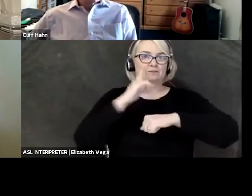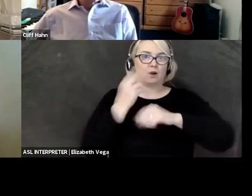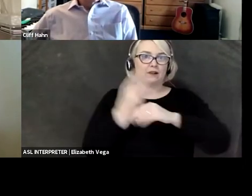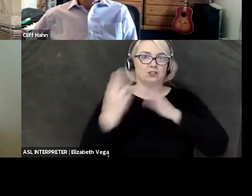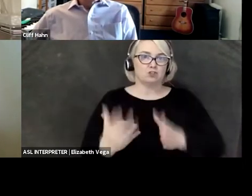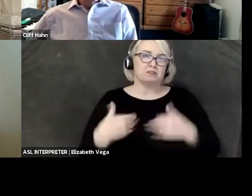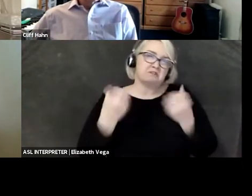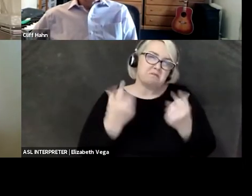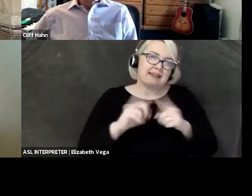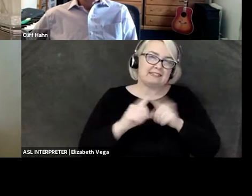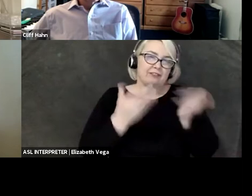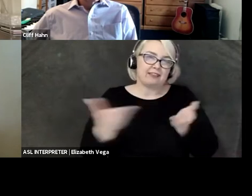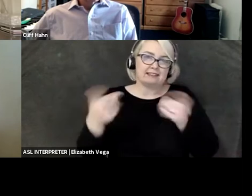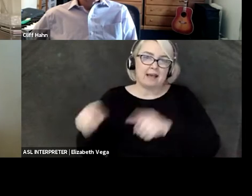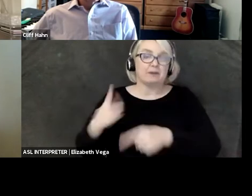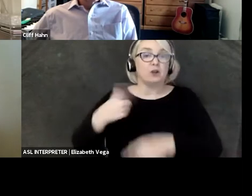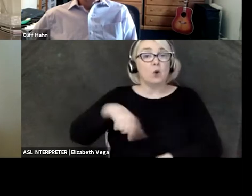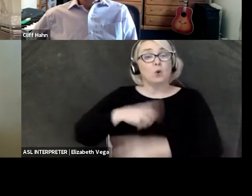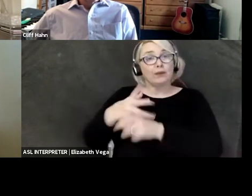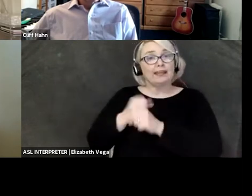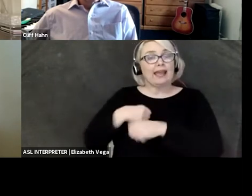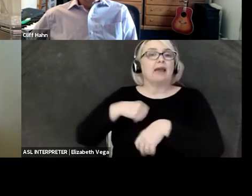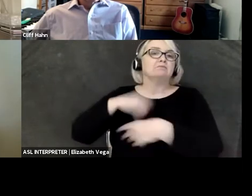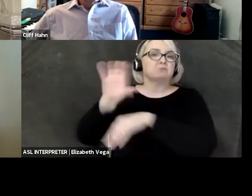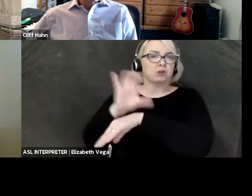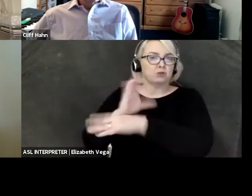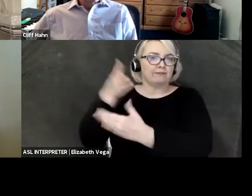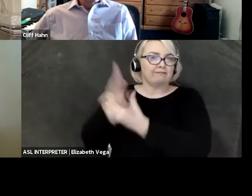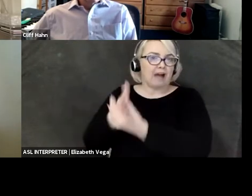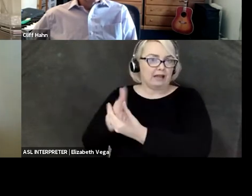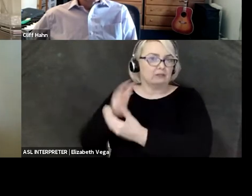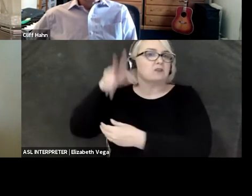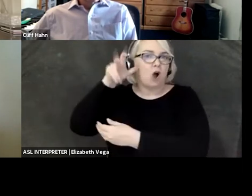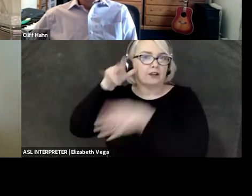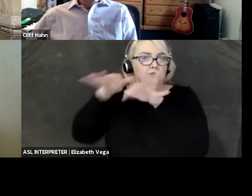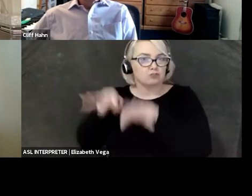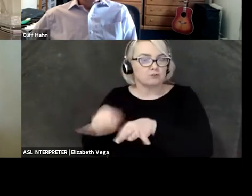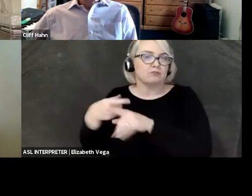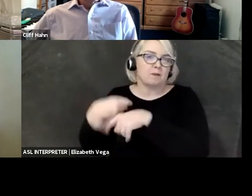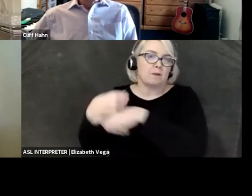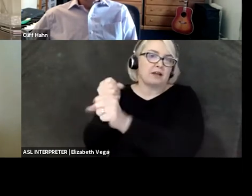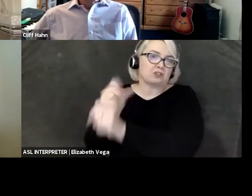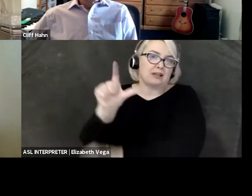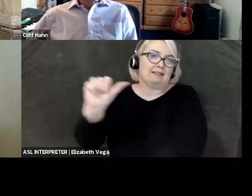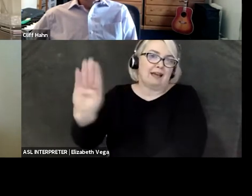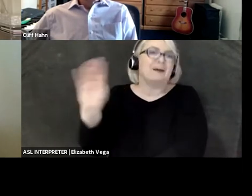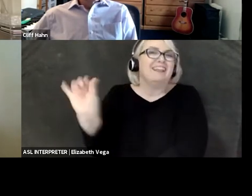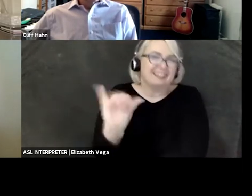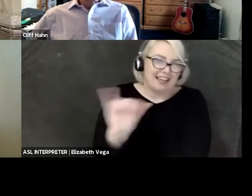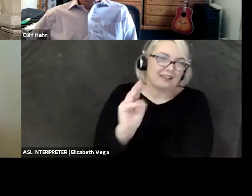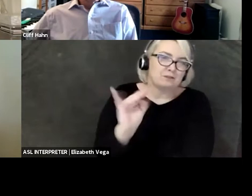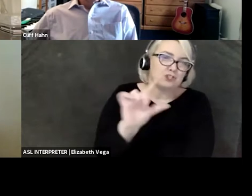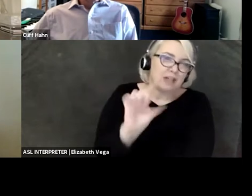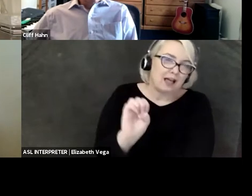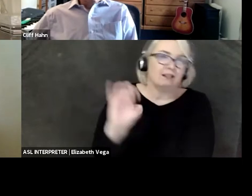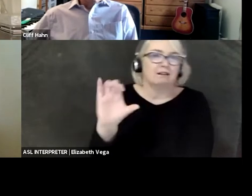receive the audio description files from a production lab, like Michelle and like Cliff, the first thing we do is put it through our